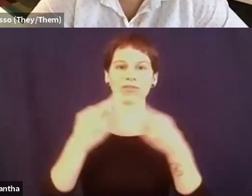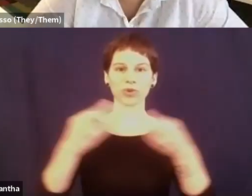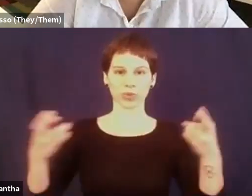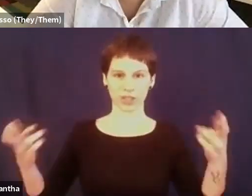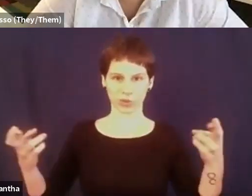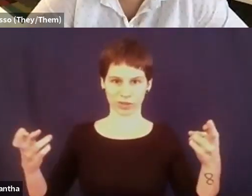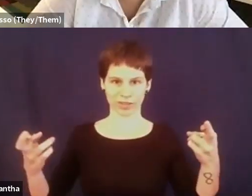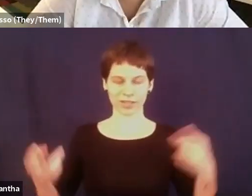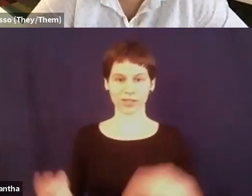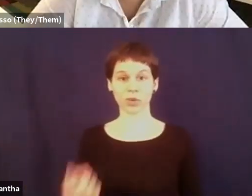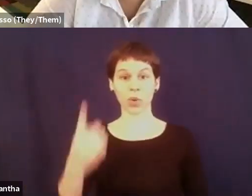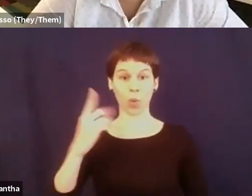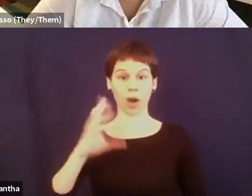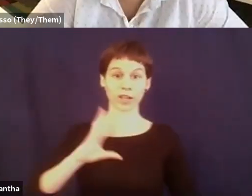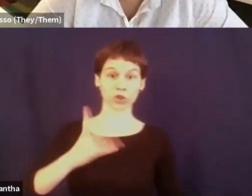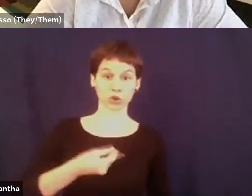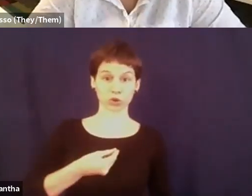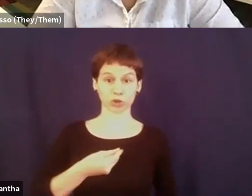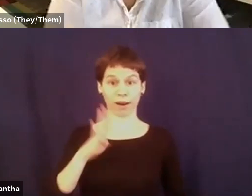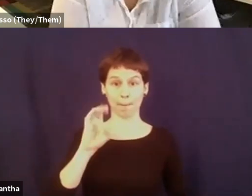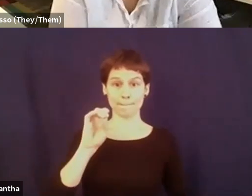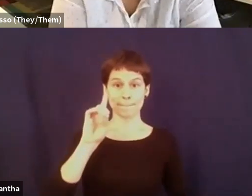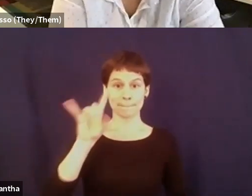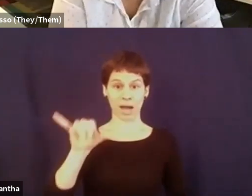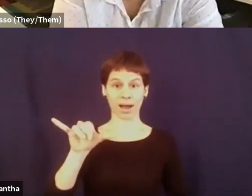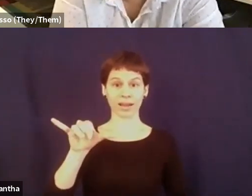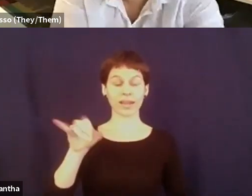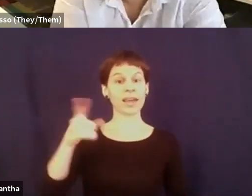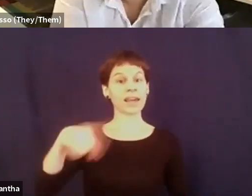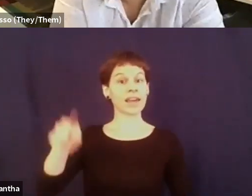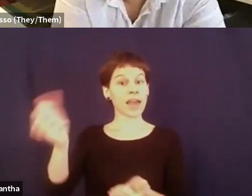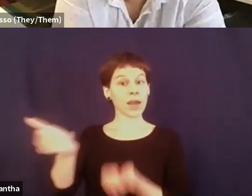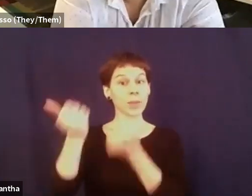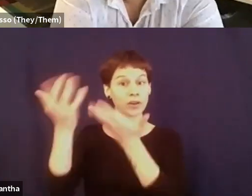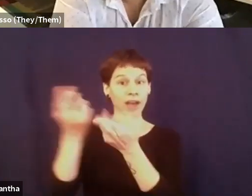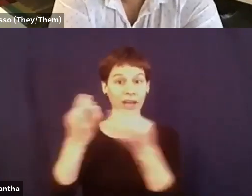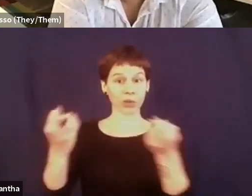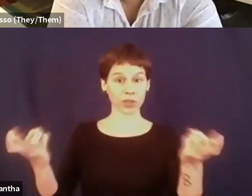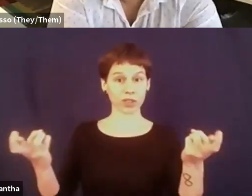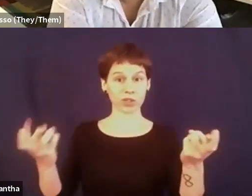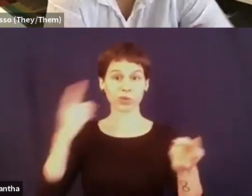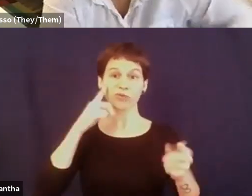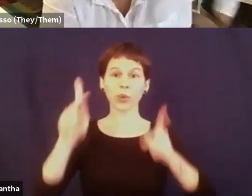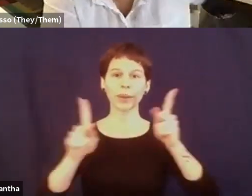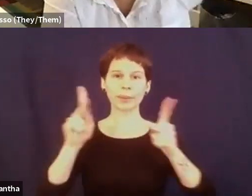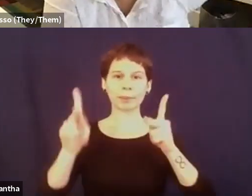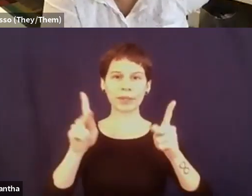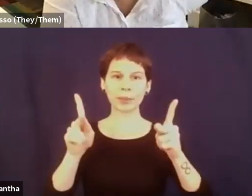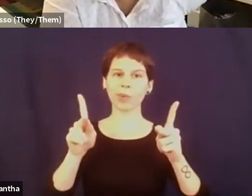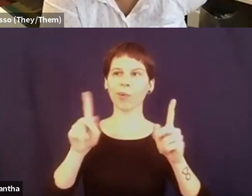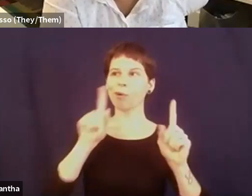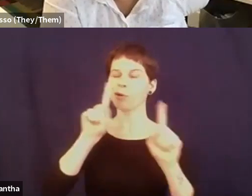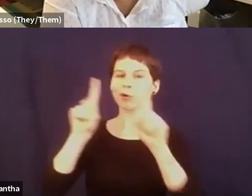TransPride, and they are a resource that provides people to accompany trans people to